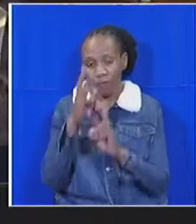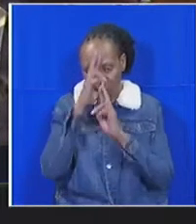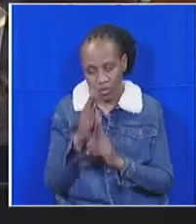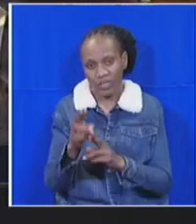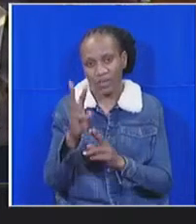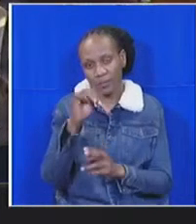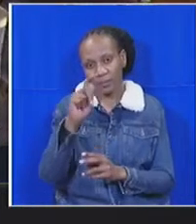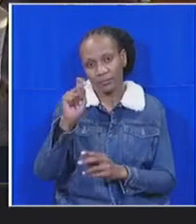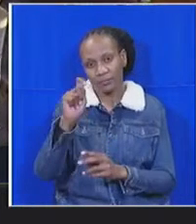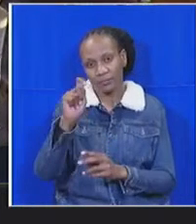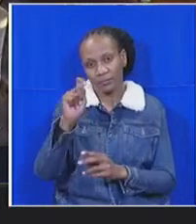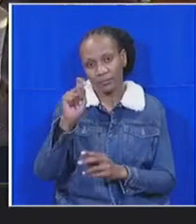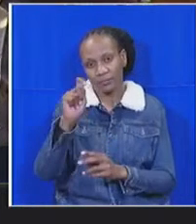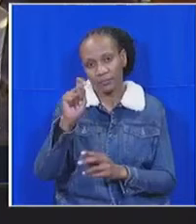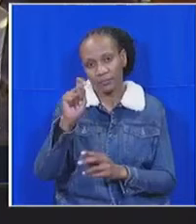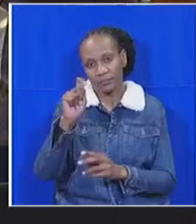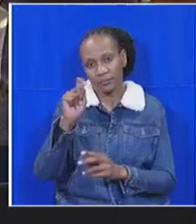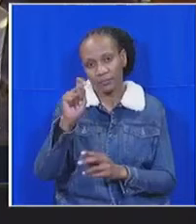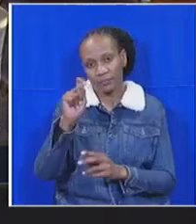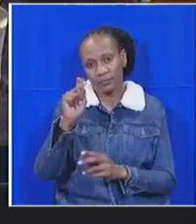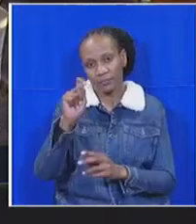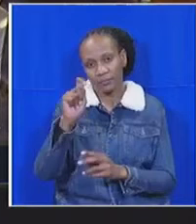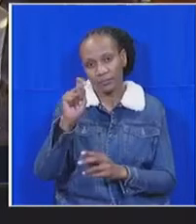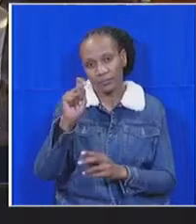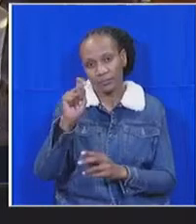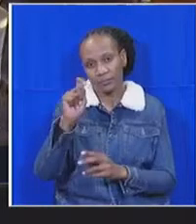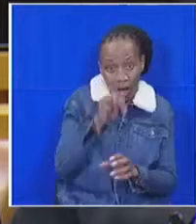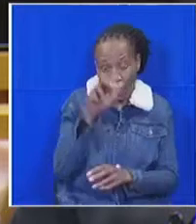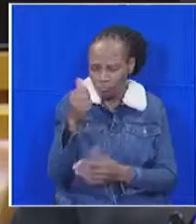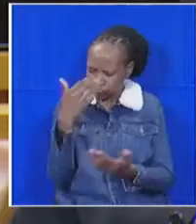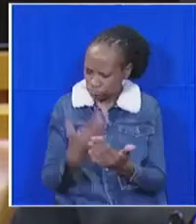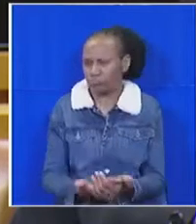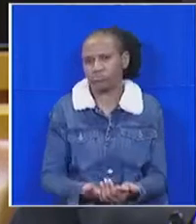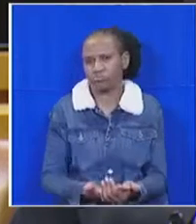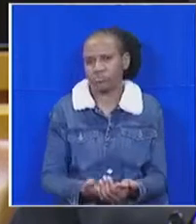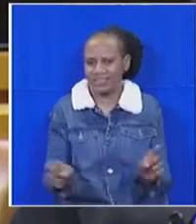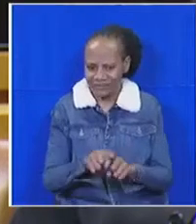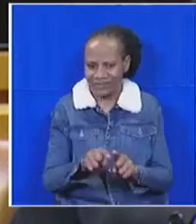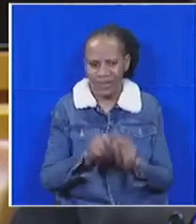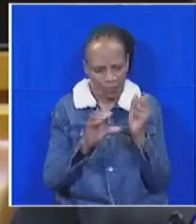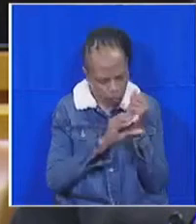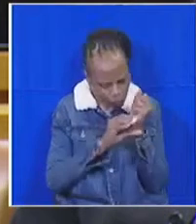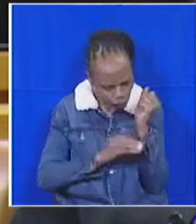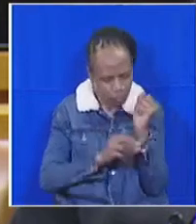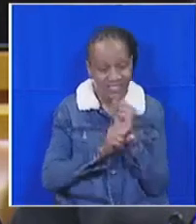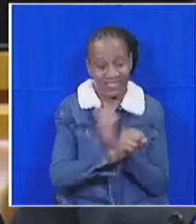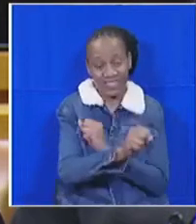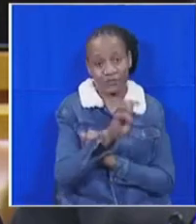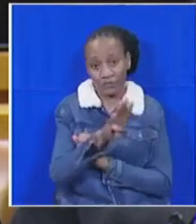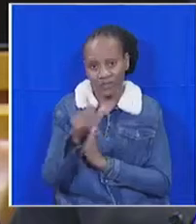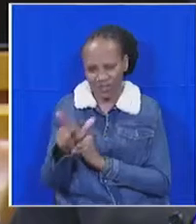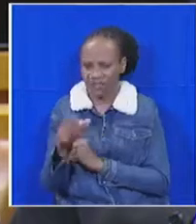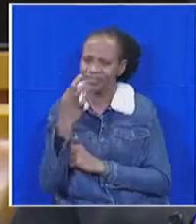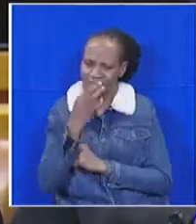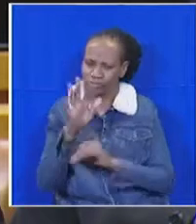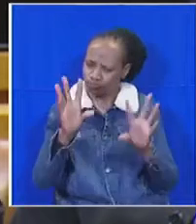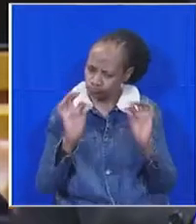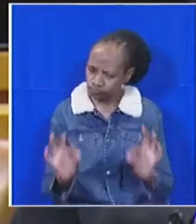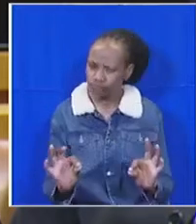Honorable Mthethwa. House, as informed by the Constitution for Section 47 of the